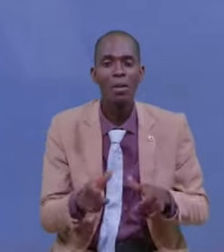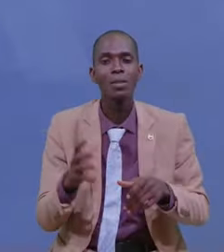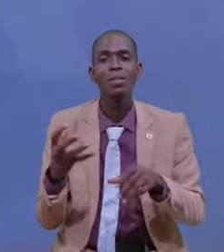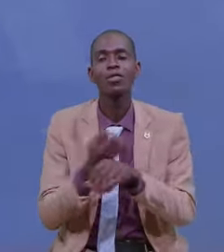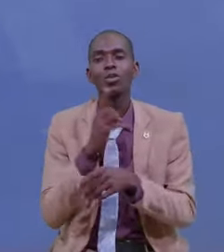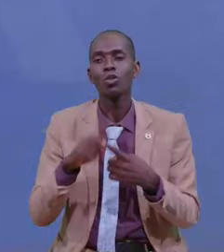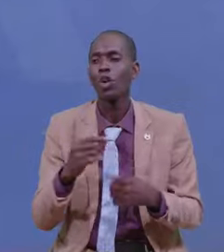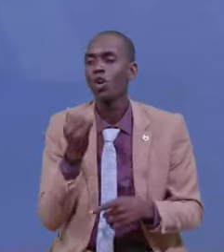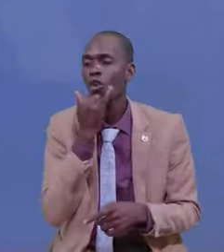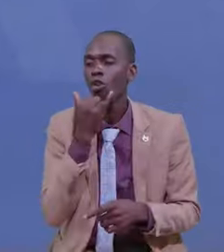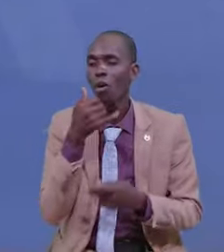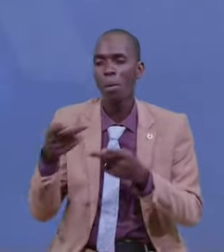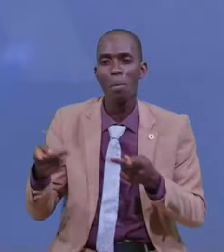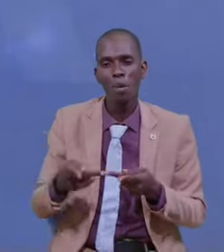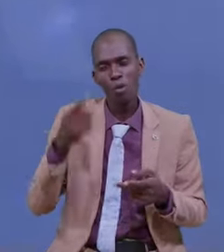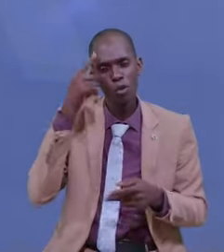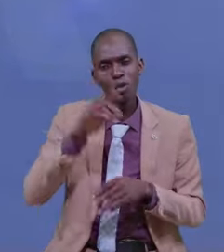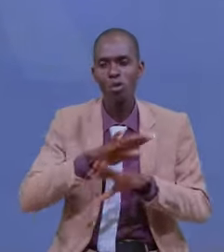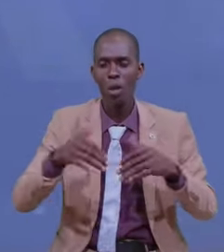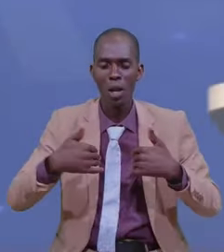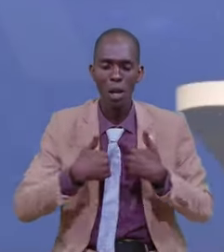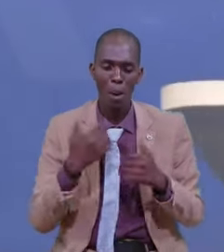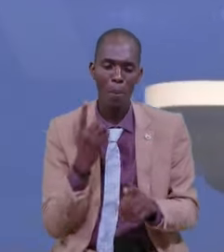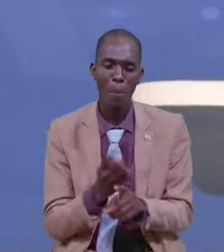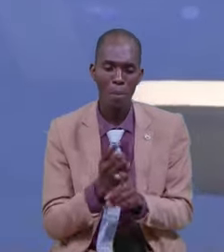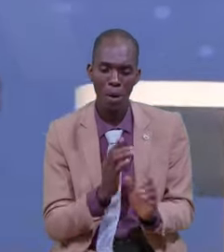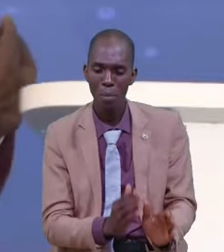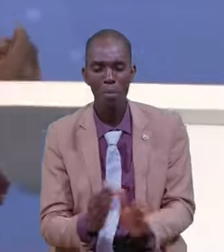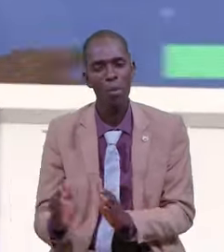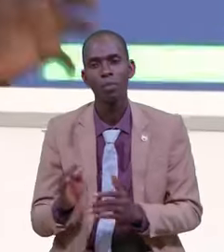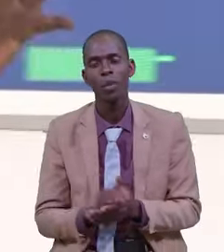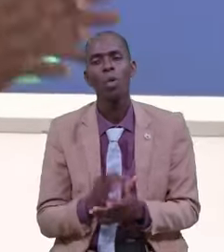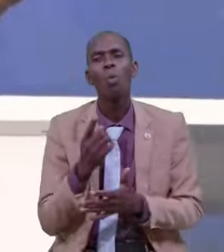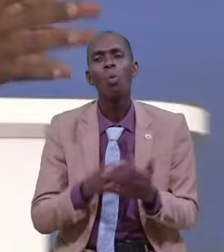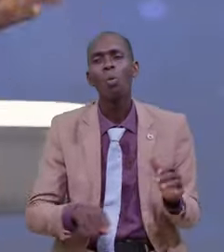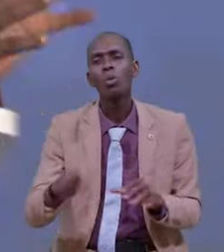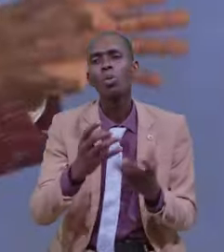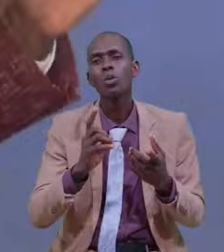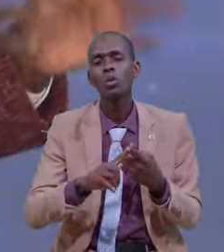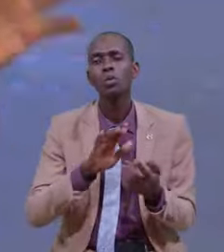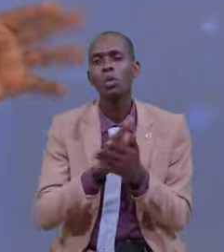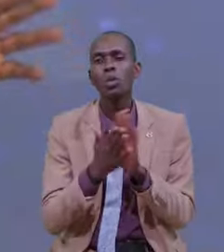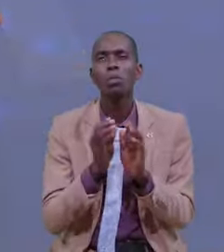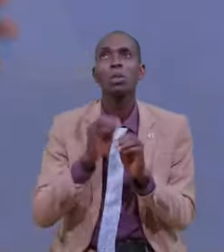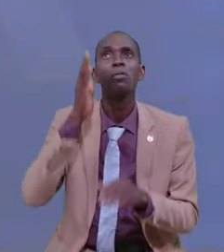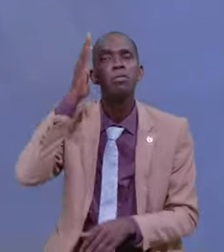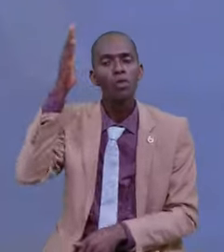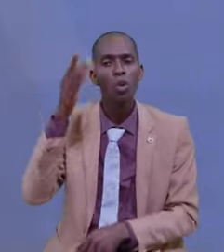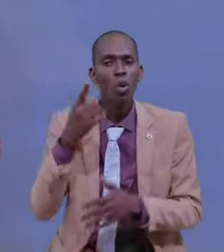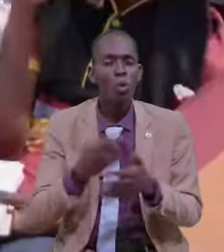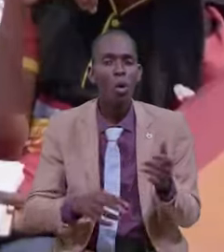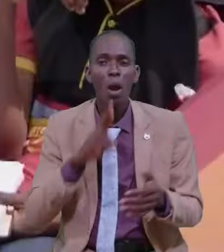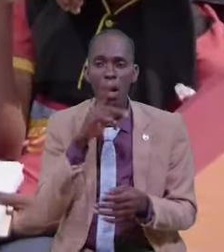you didn't have planning. What do I want to become in life? And what are the subjects that will lead